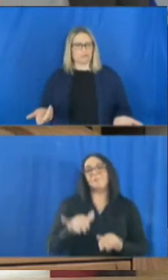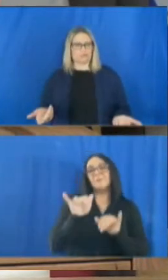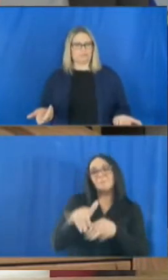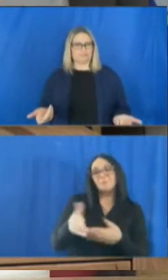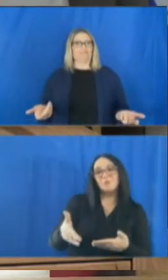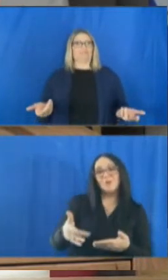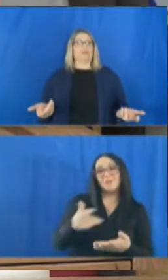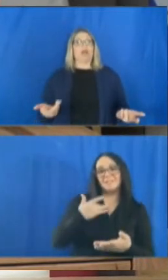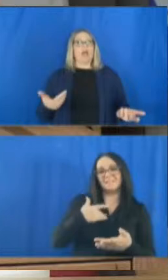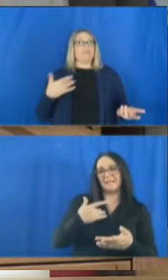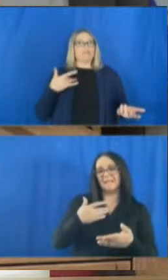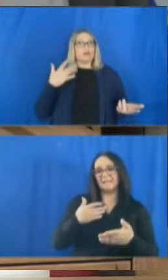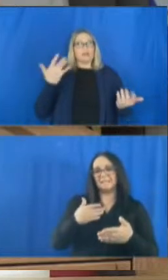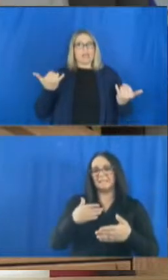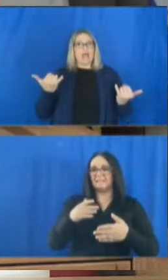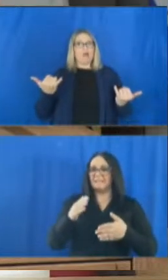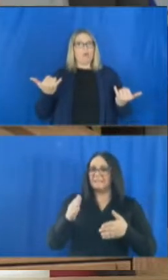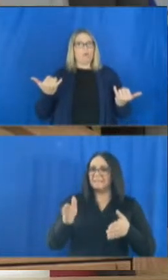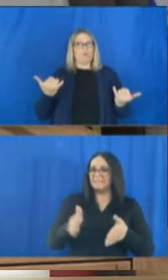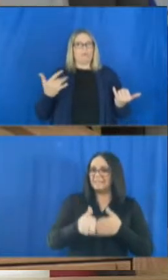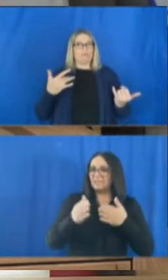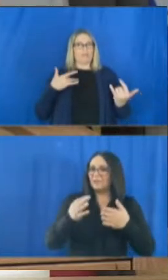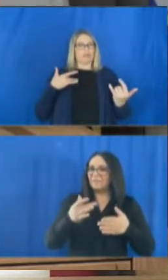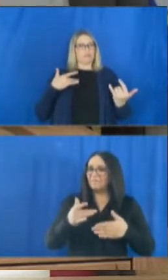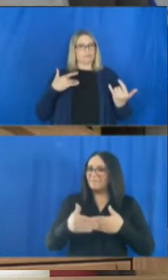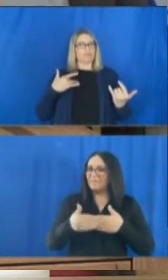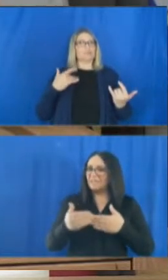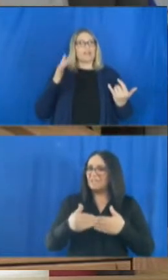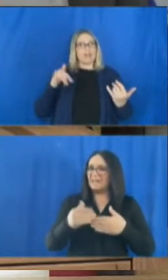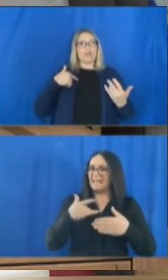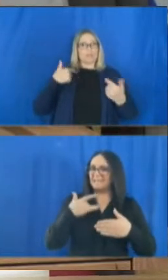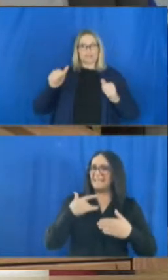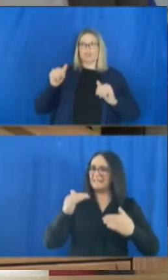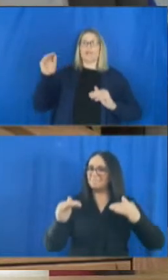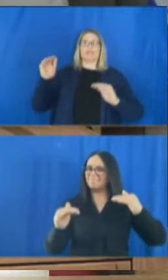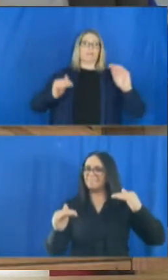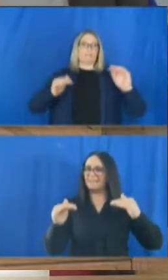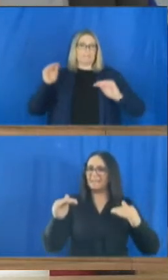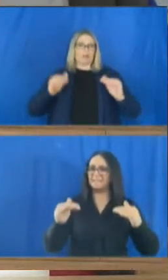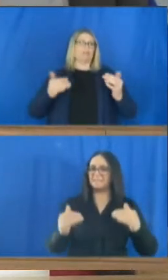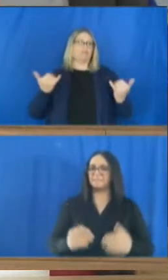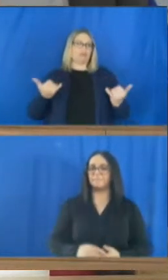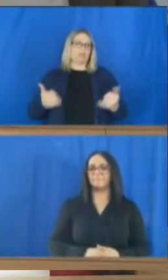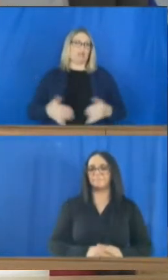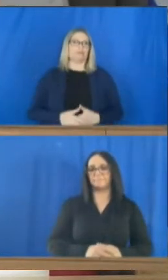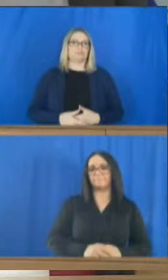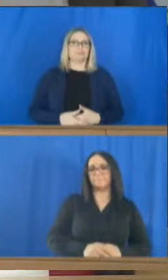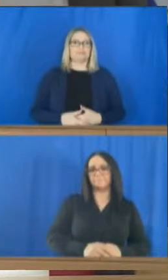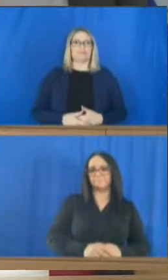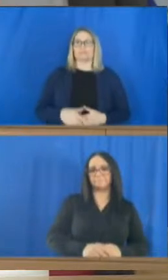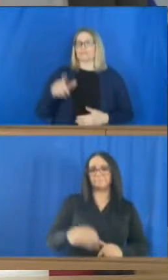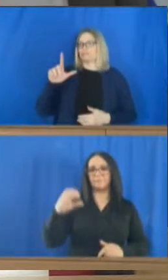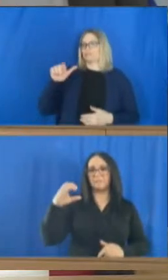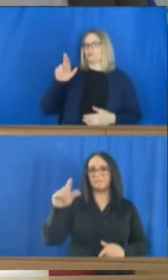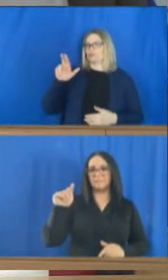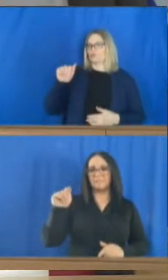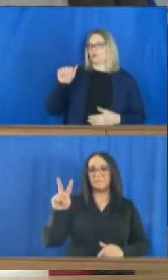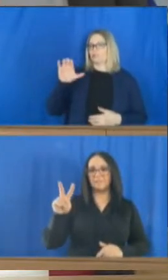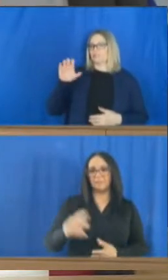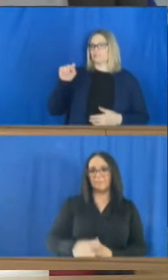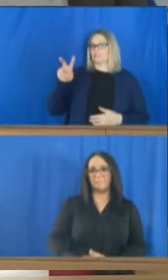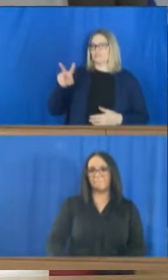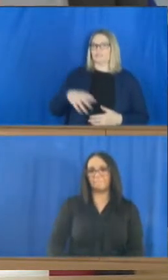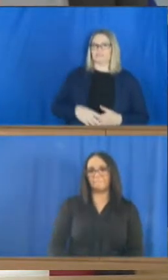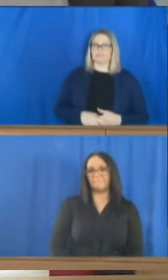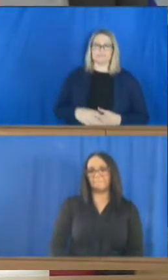if, maybe just to clarify, did Horizon and Vitalite, I guess, give the okay? I know they were the ones